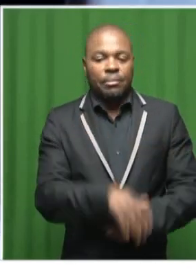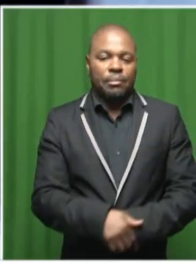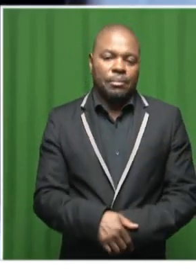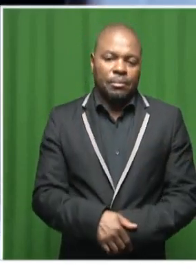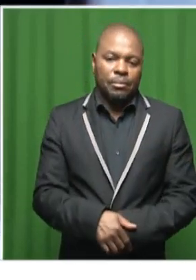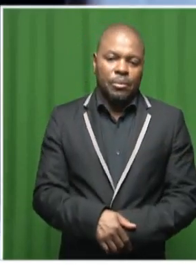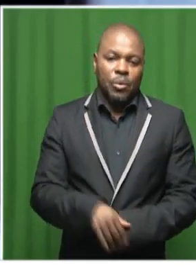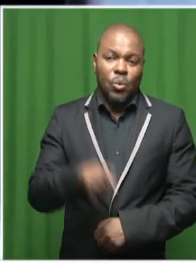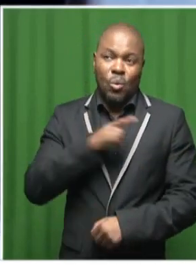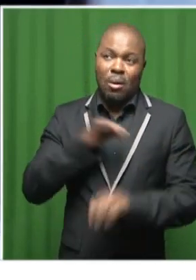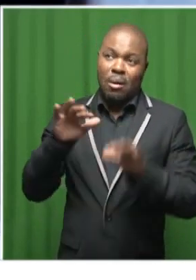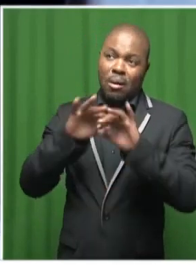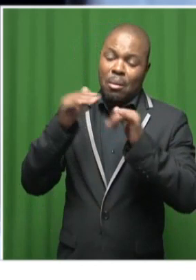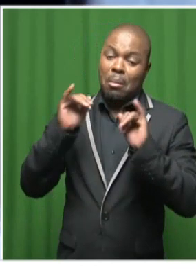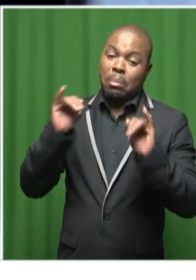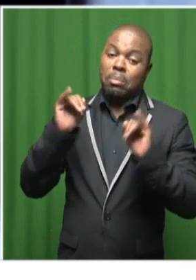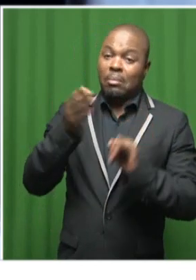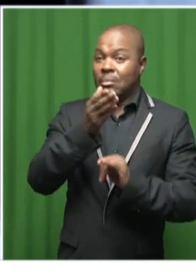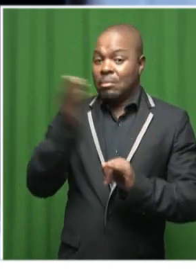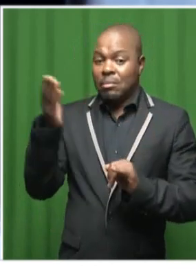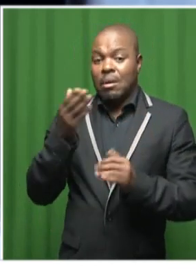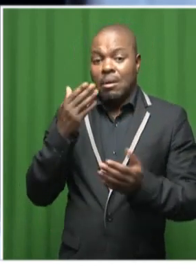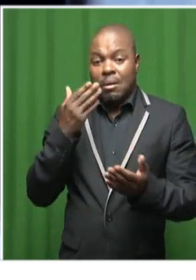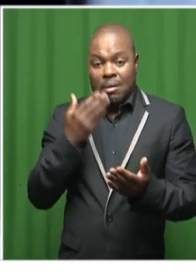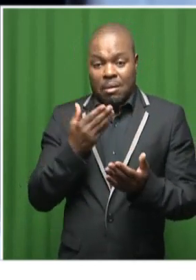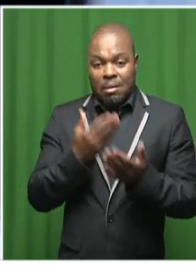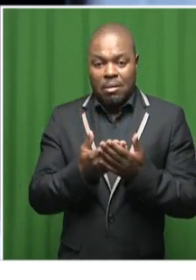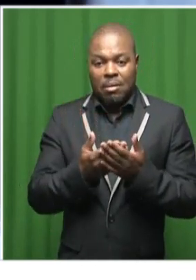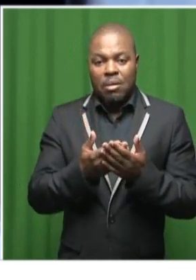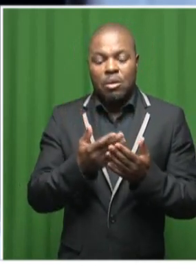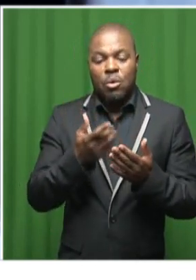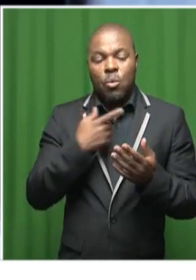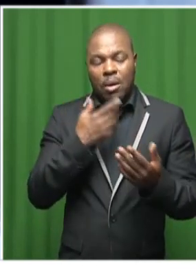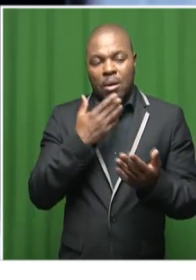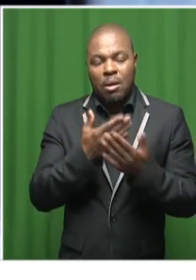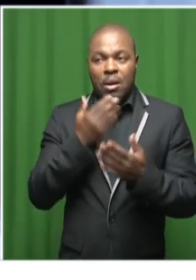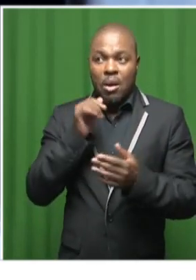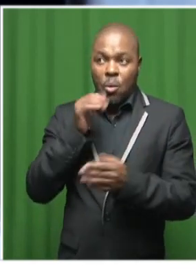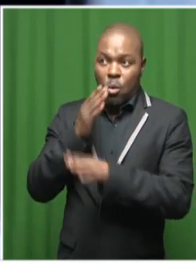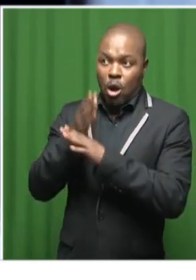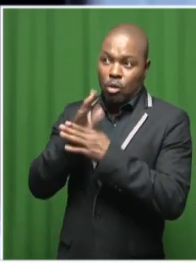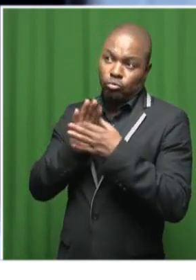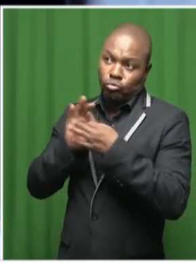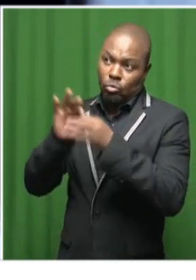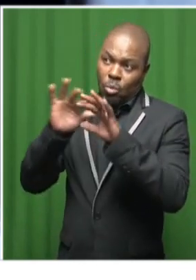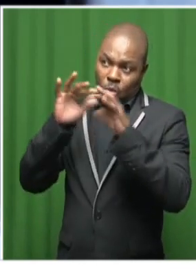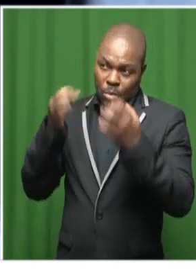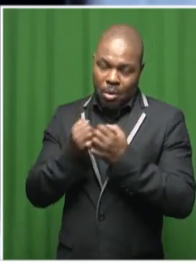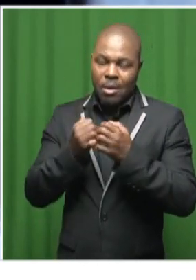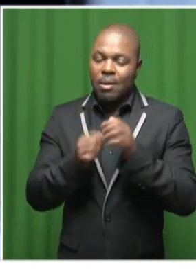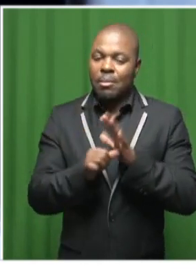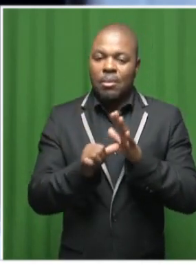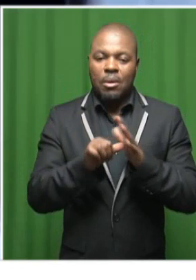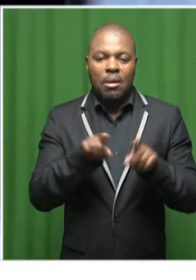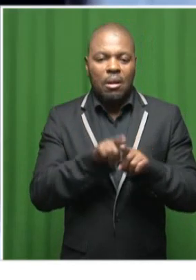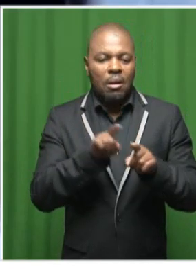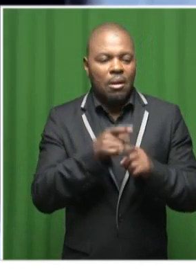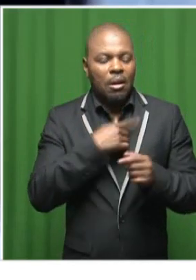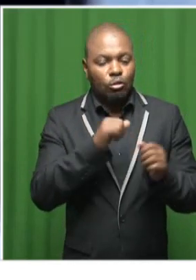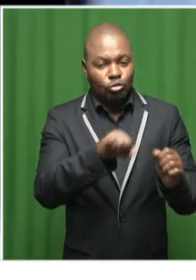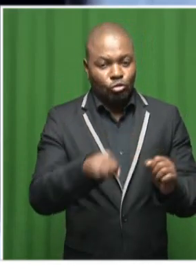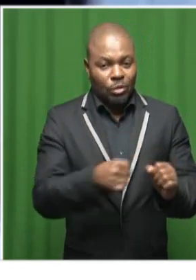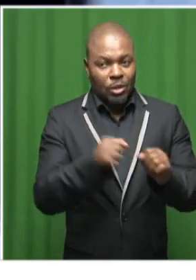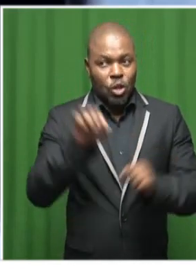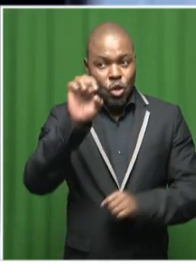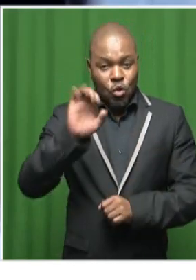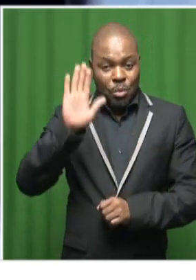Because global crisis can only be approached if we work globally. And with our pharmaceutical strategy for